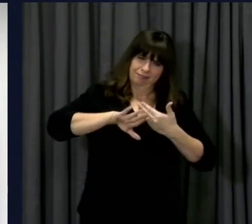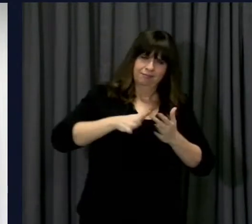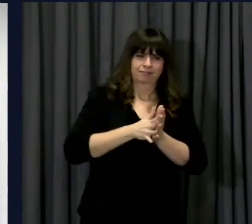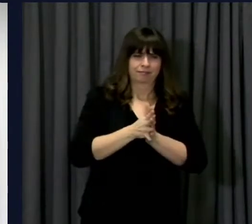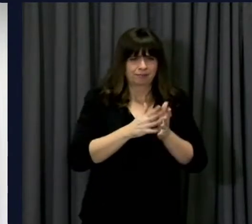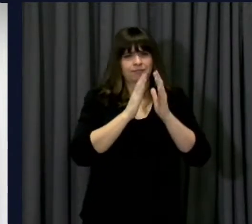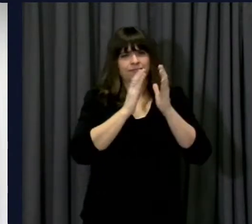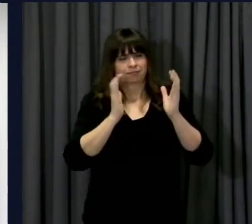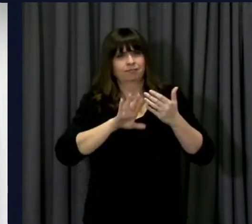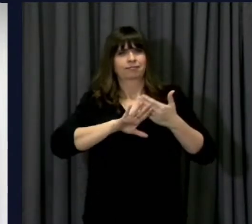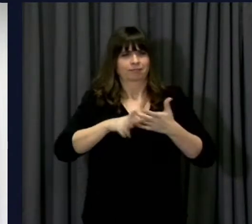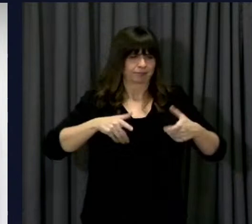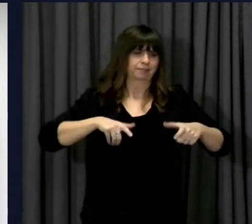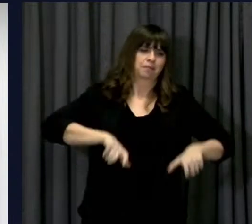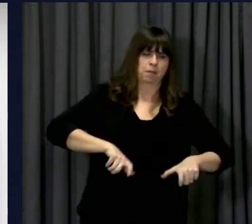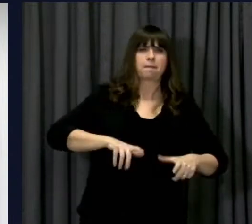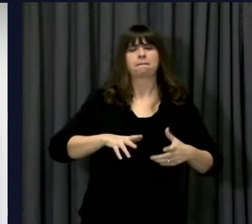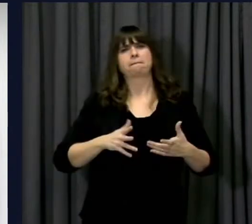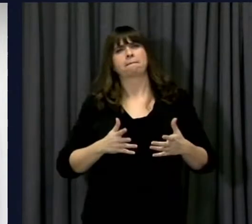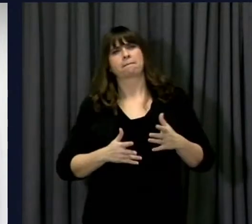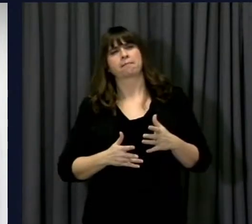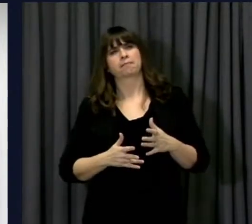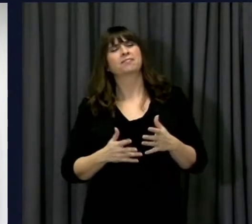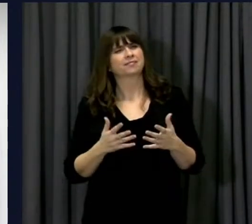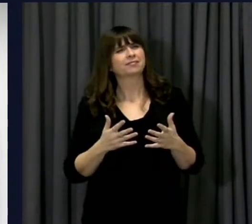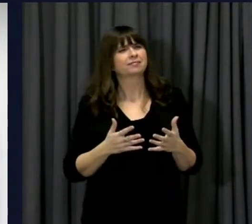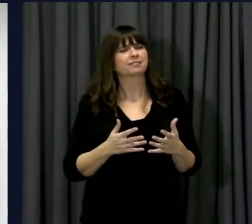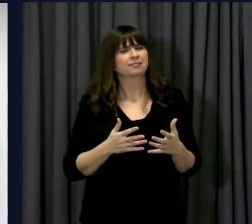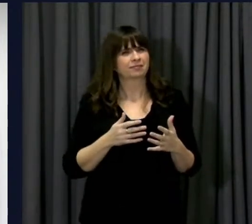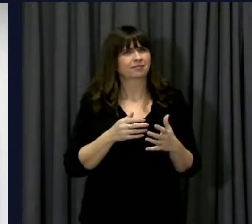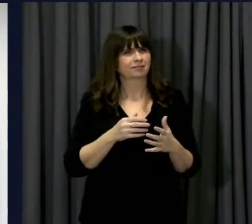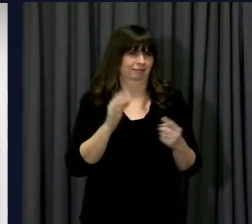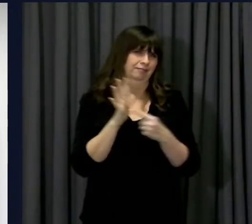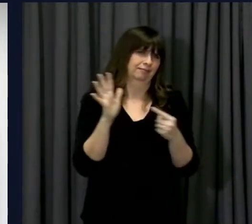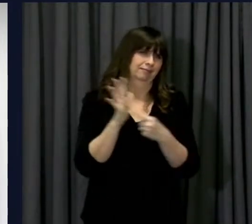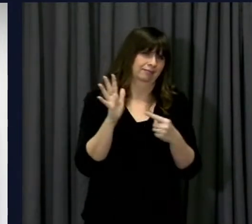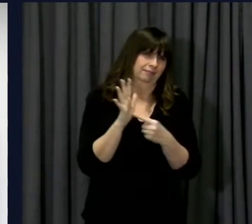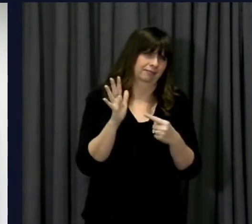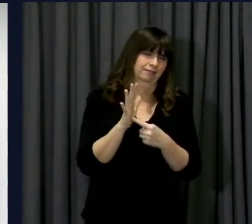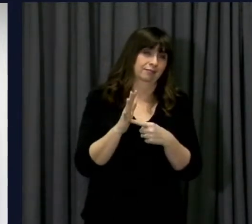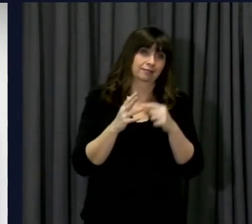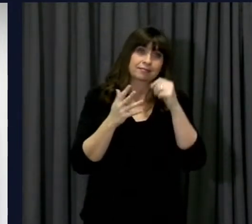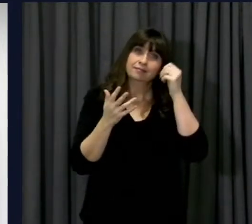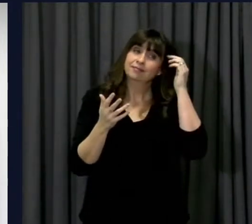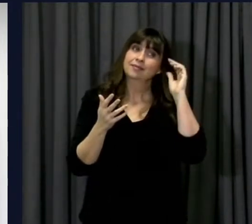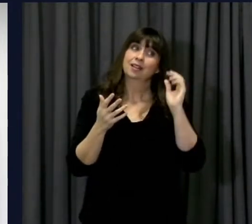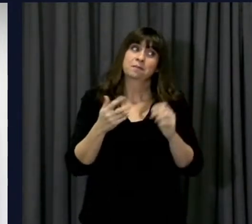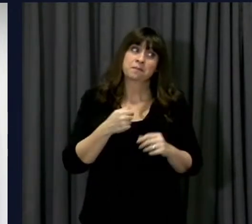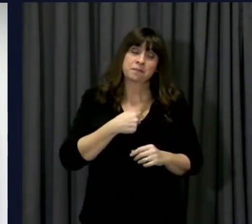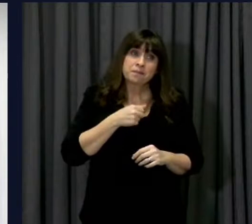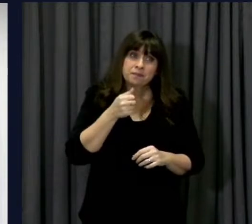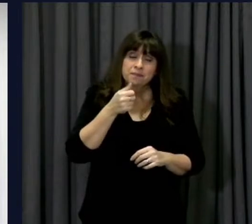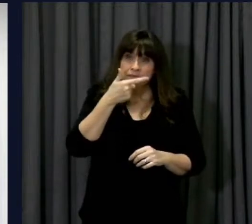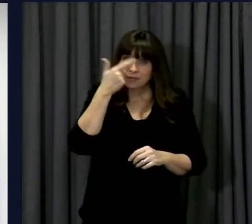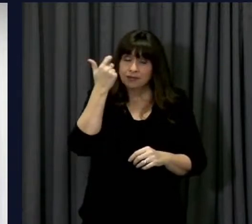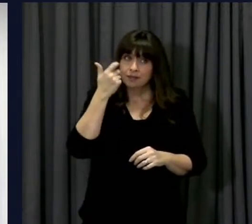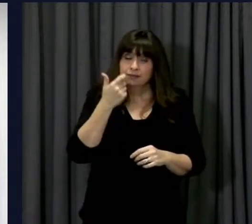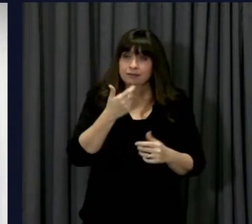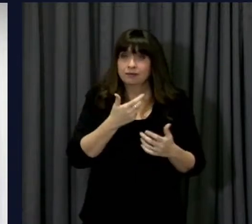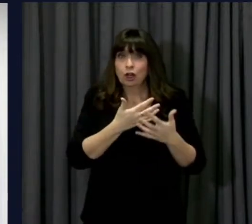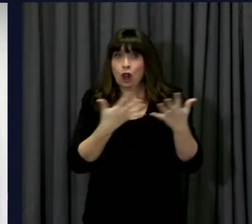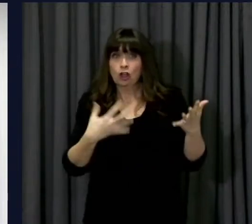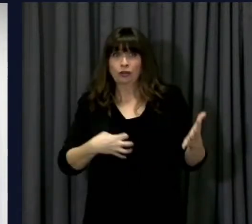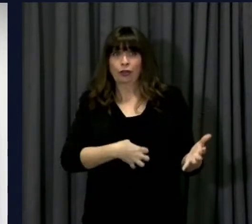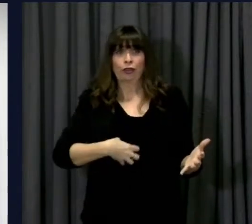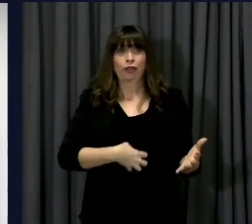they behave, the distance they have with other people, and in doing the basics as I described earlier. So I understand that many people will be